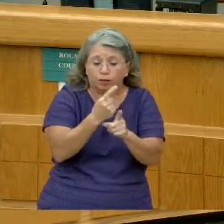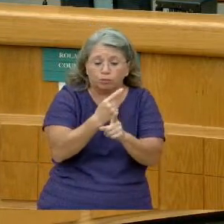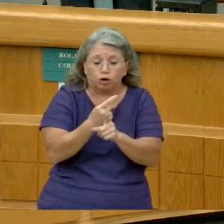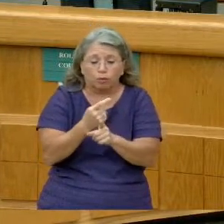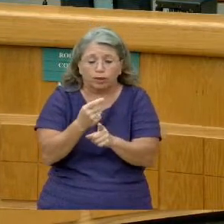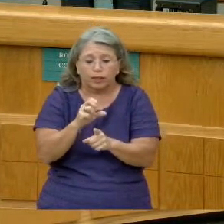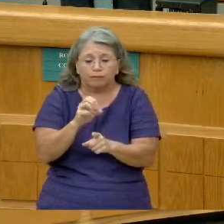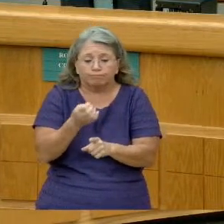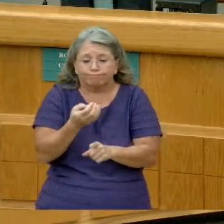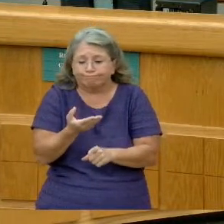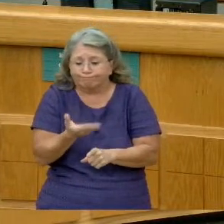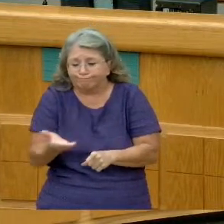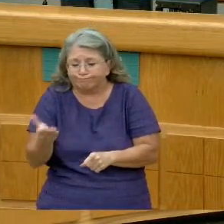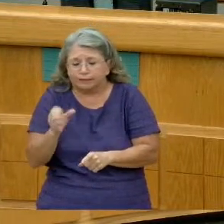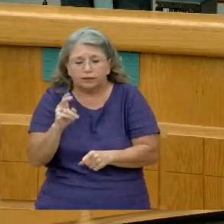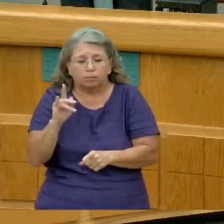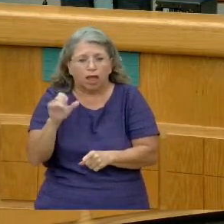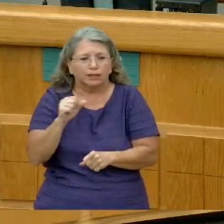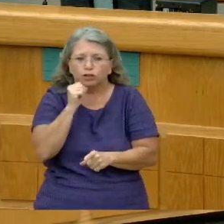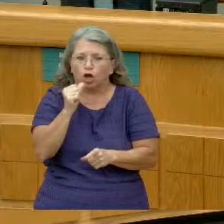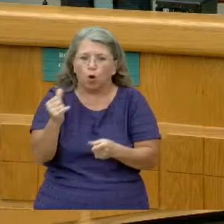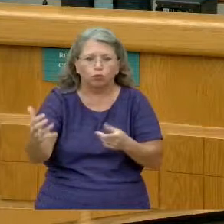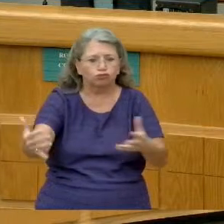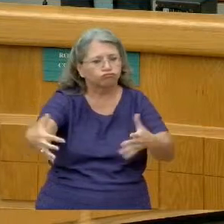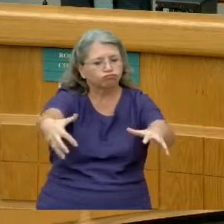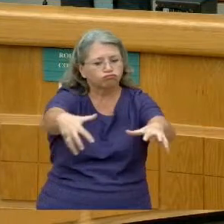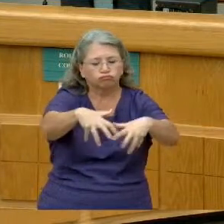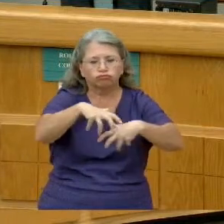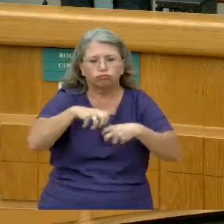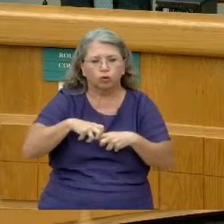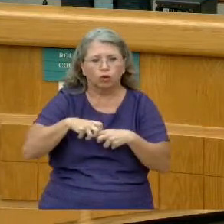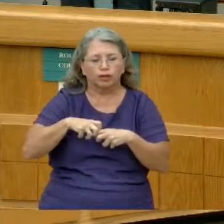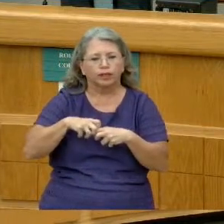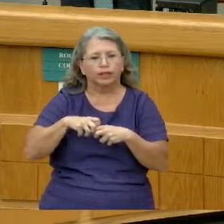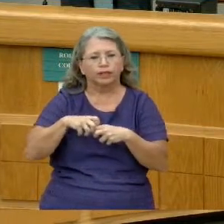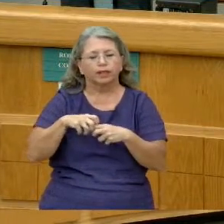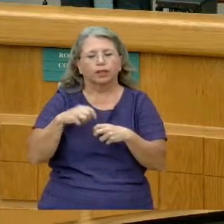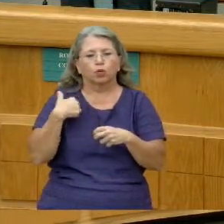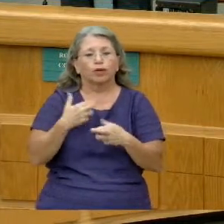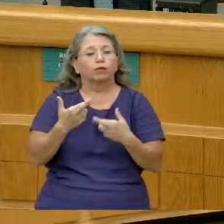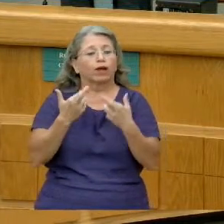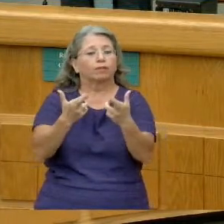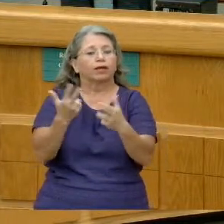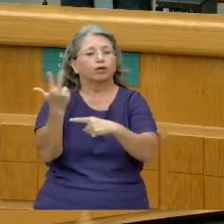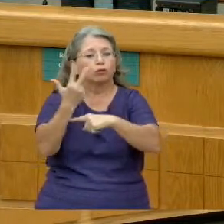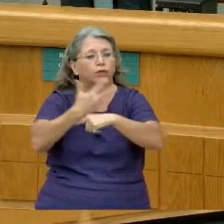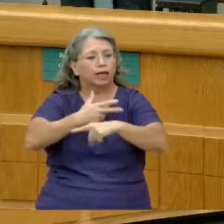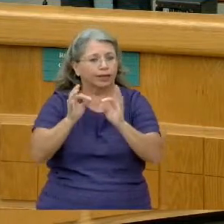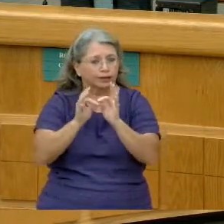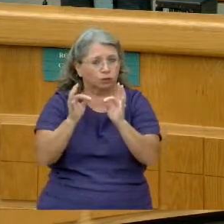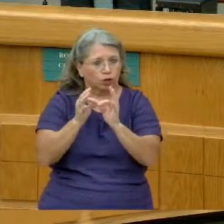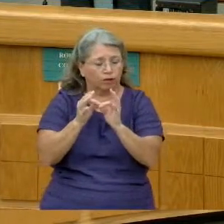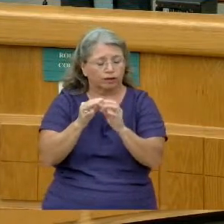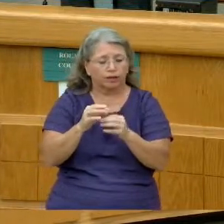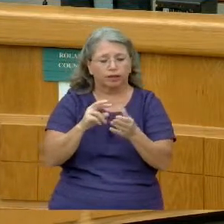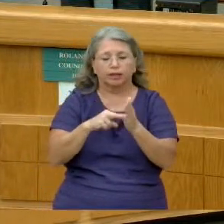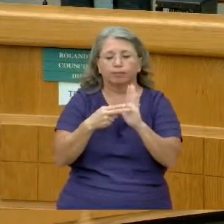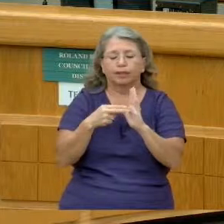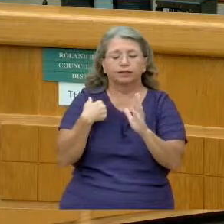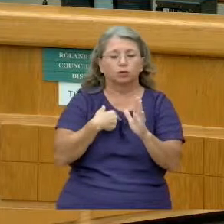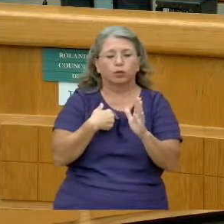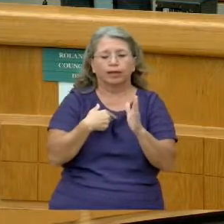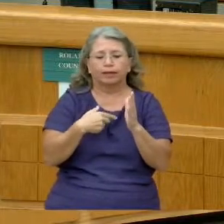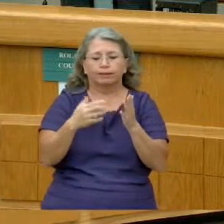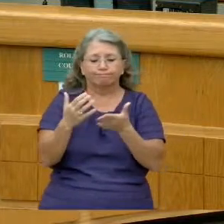gather the right supplies. Keep in mind your needs for 3 days. This is what we recommend, 3 days needs. We stock up on